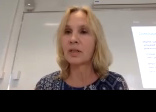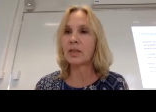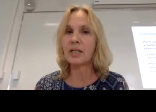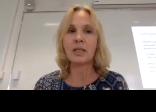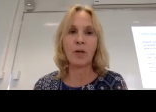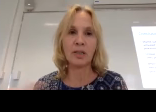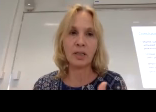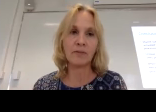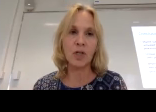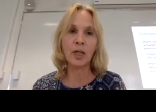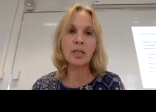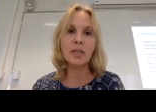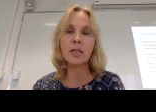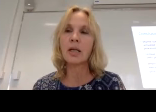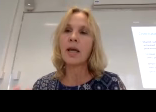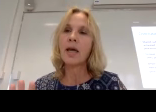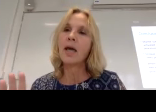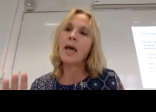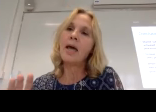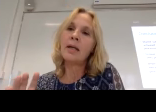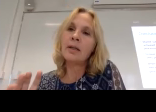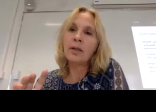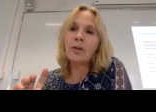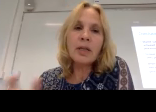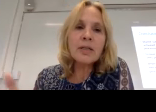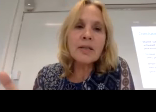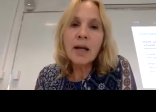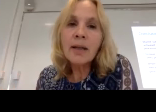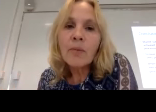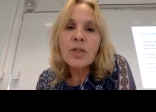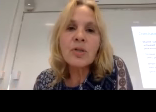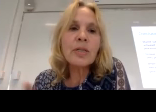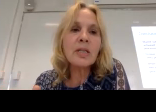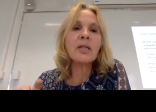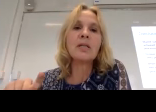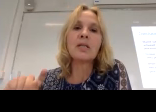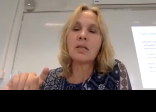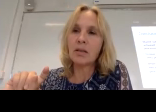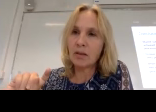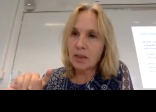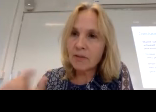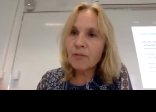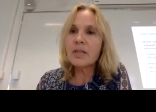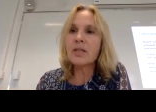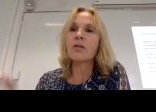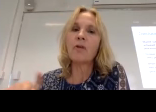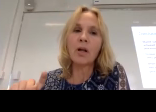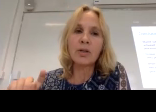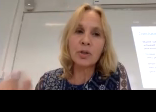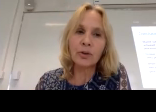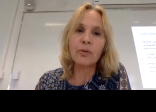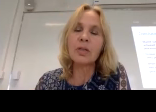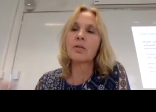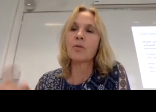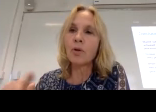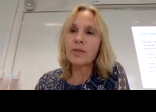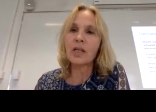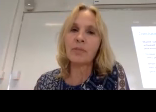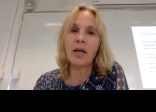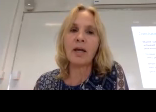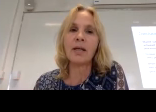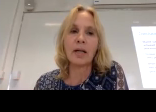that facilitates the processing of targets. And unique to sign languages, we see this difference in the phonological units,